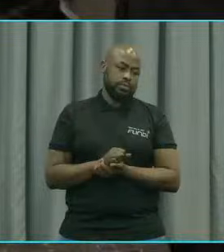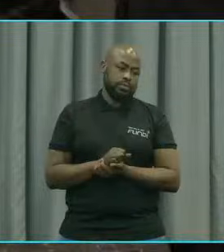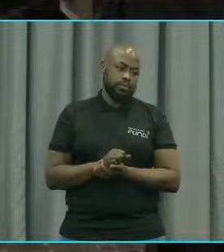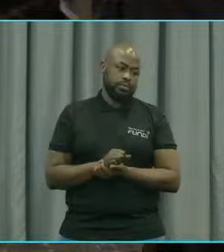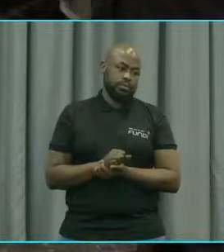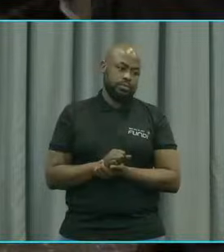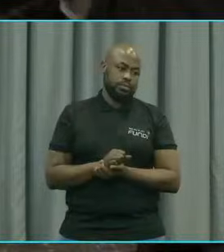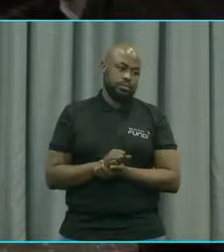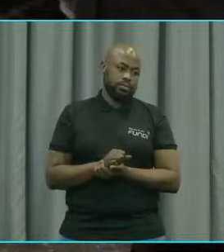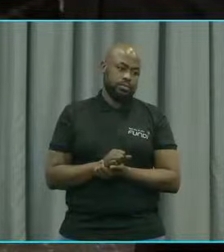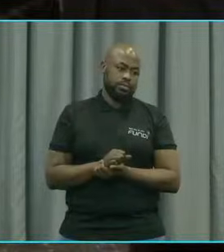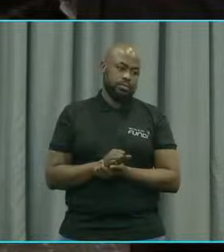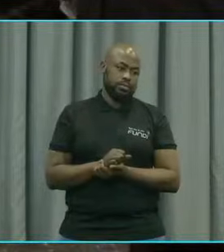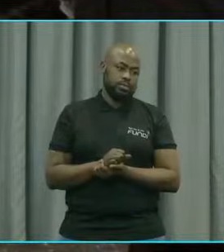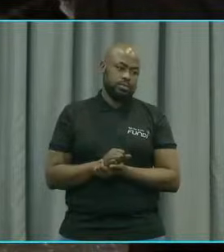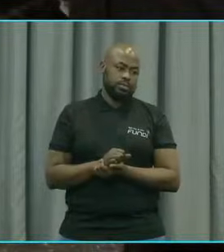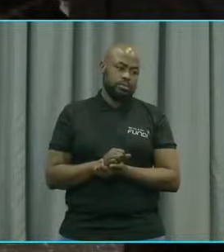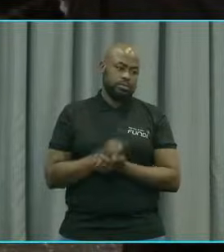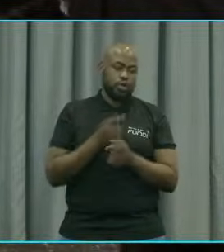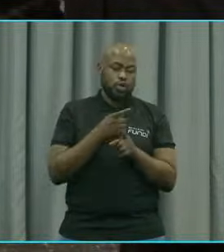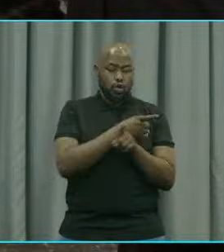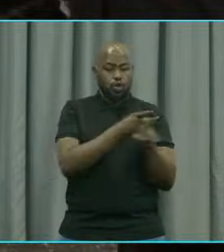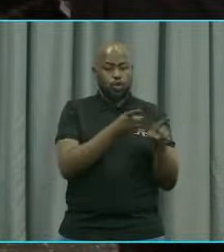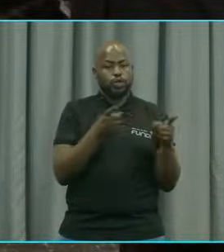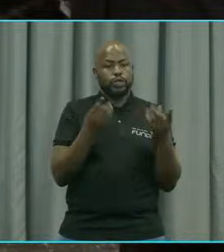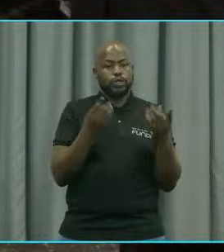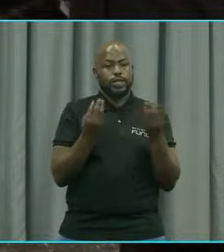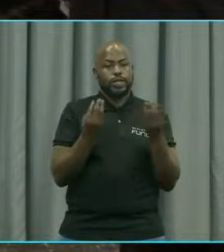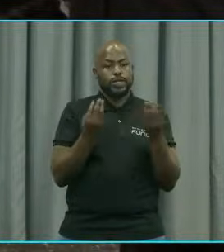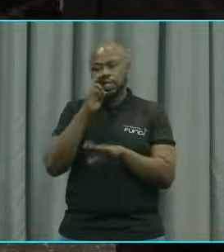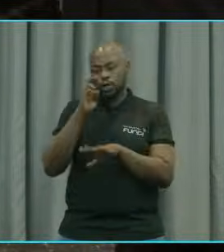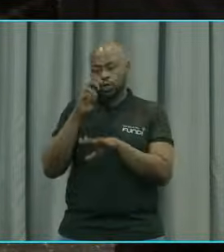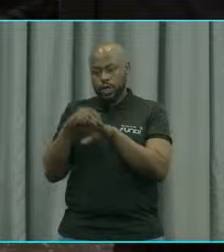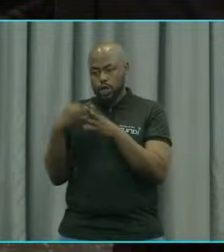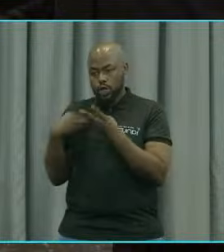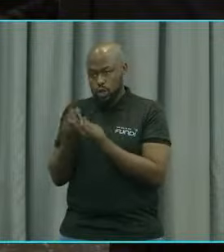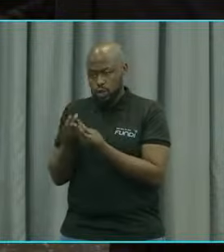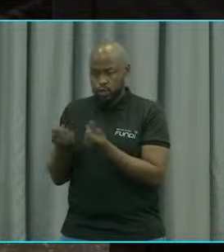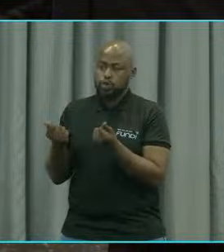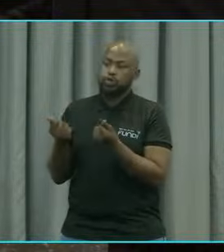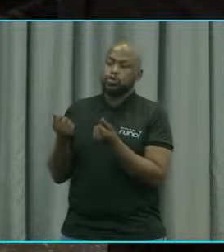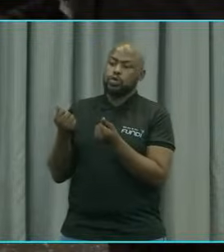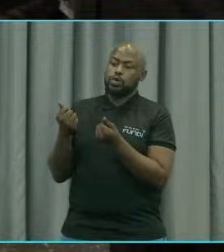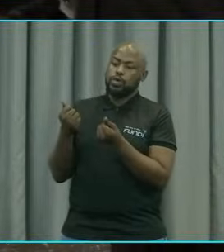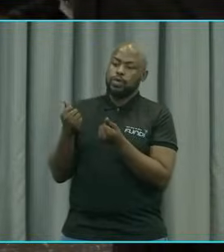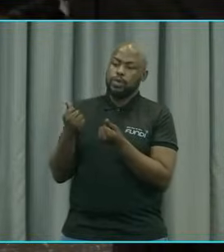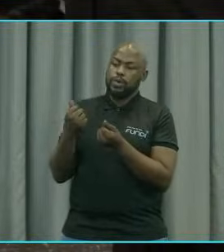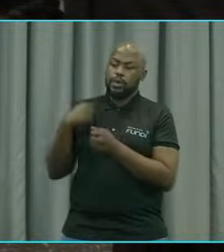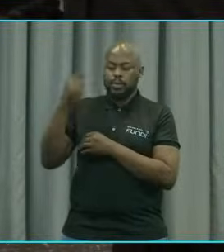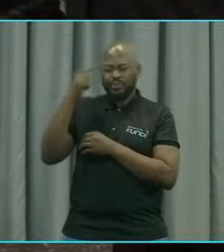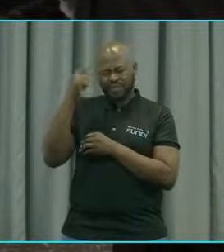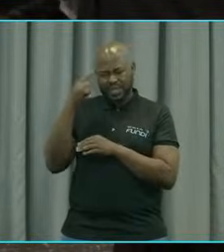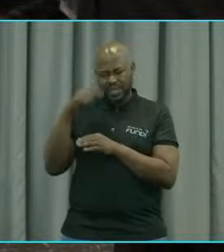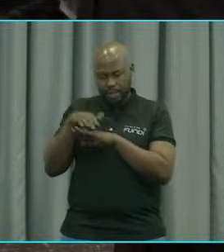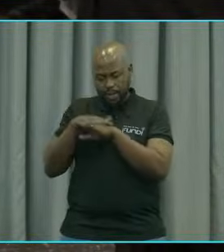I mean education. So those are the things that we need to sort out as being actually at the department itself. Then based on that